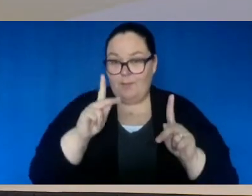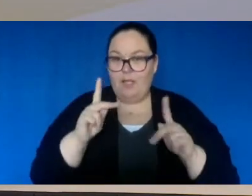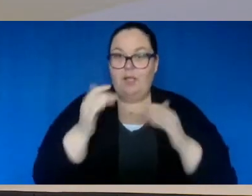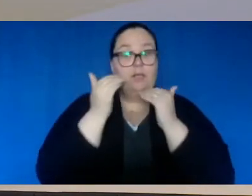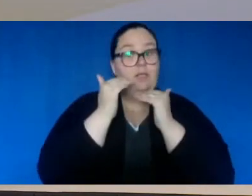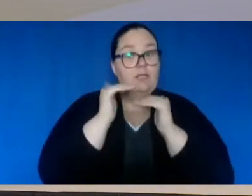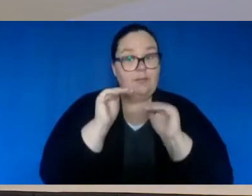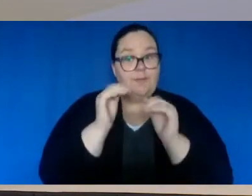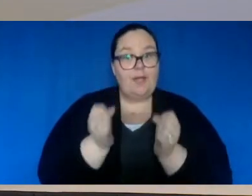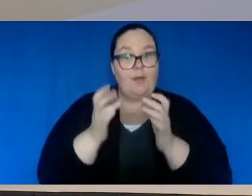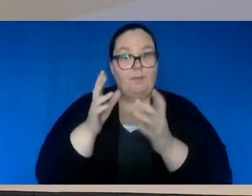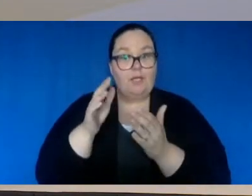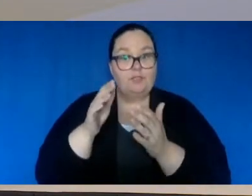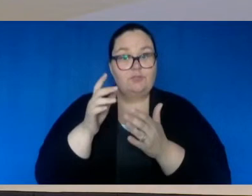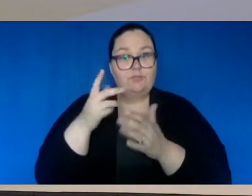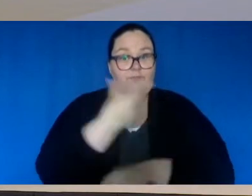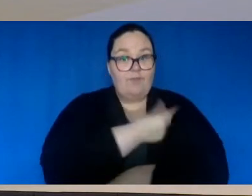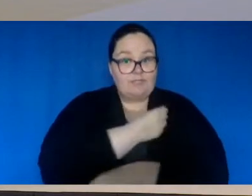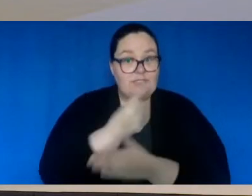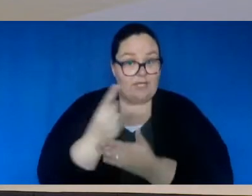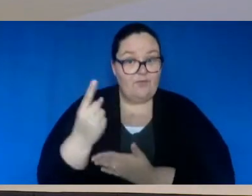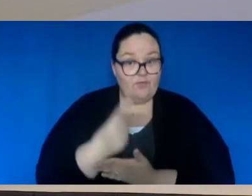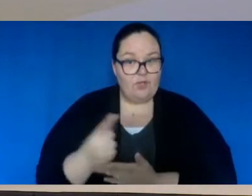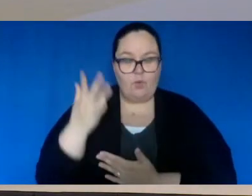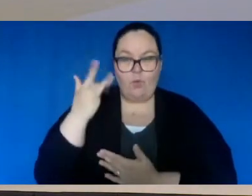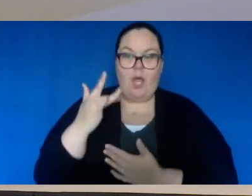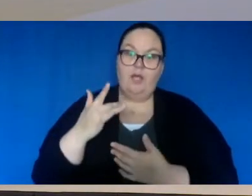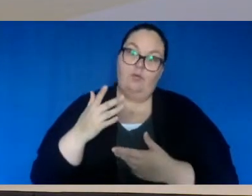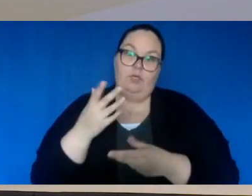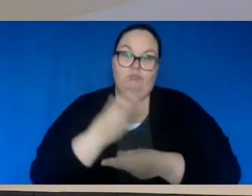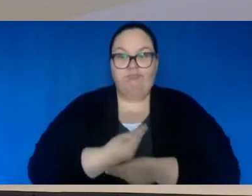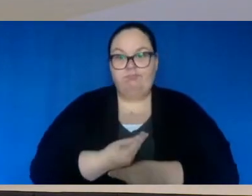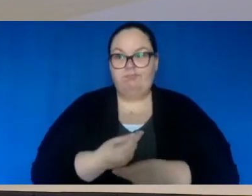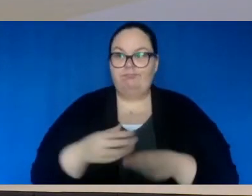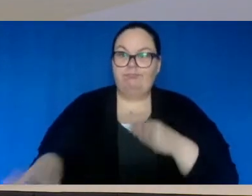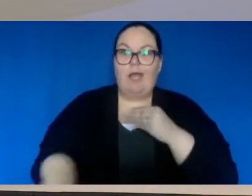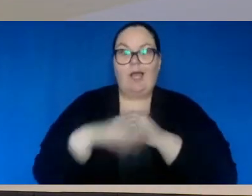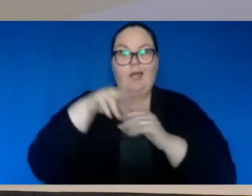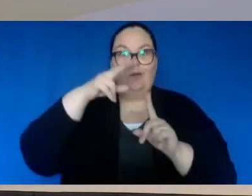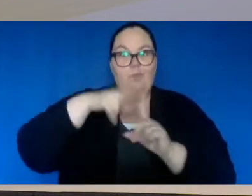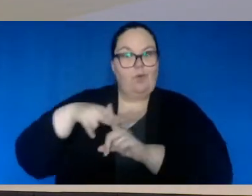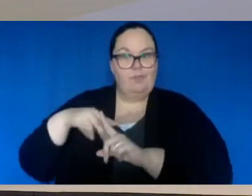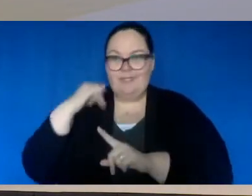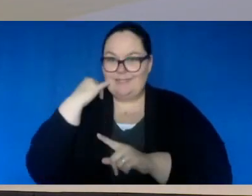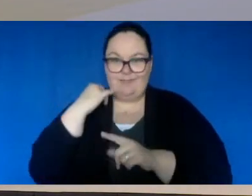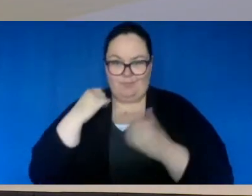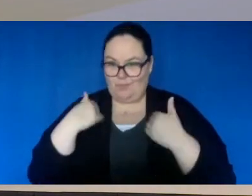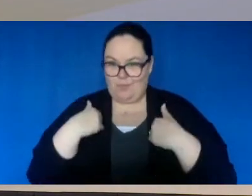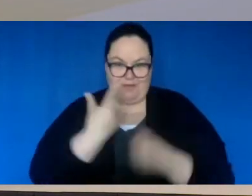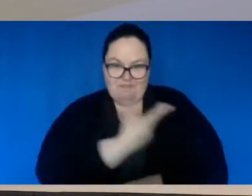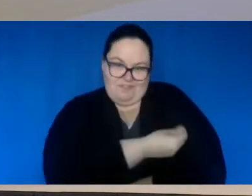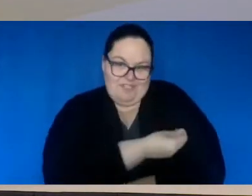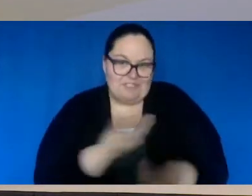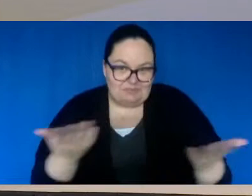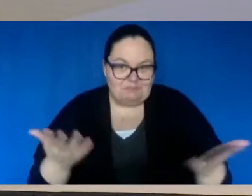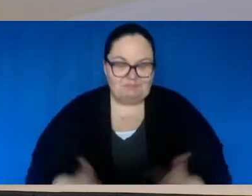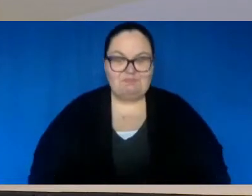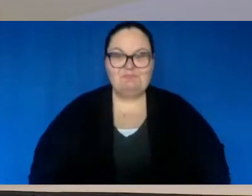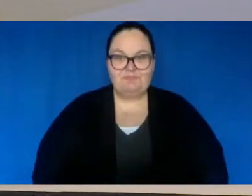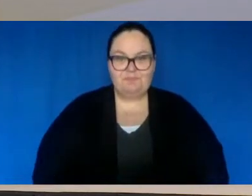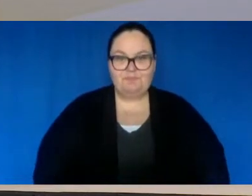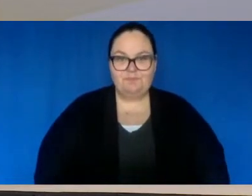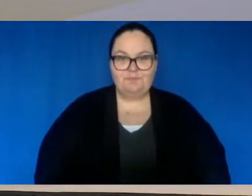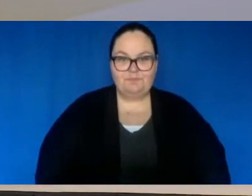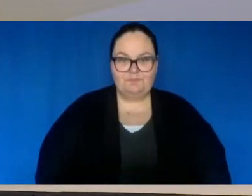into the province every week, so that's why we can't add more appointments than we have actual vaccine.